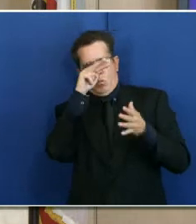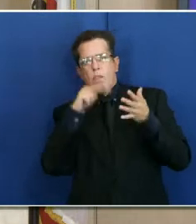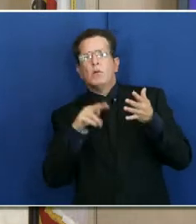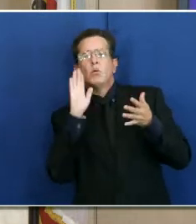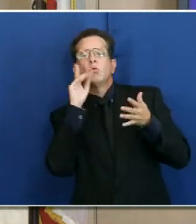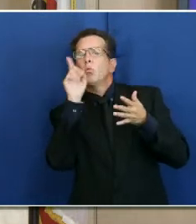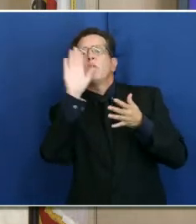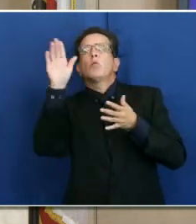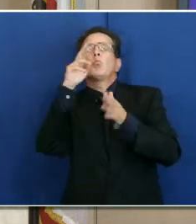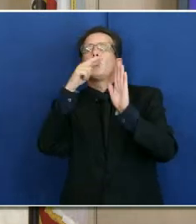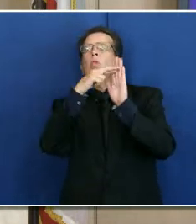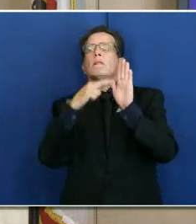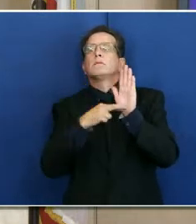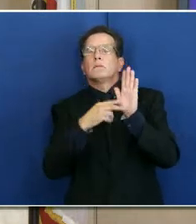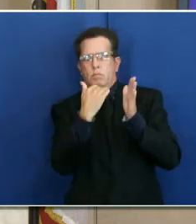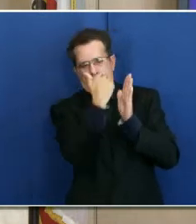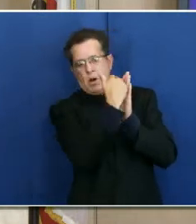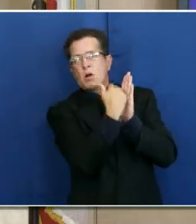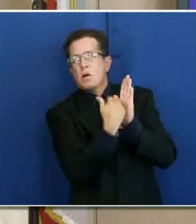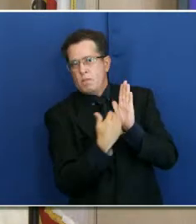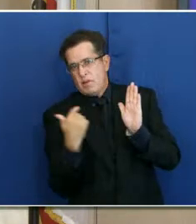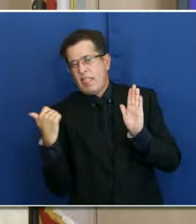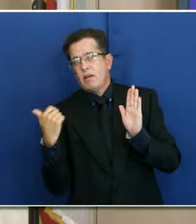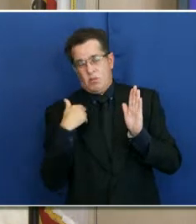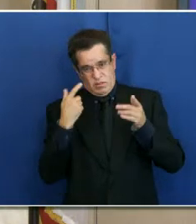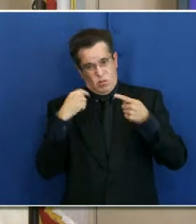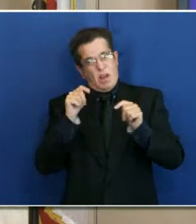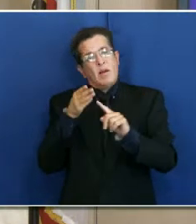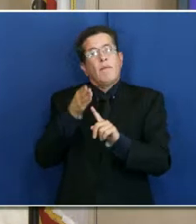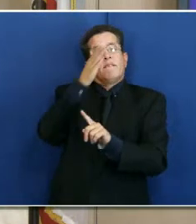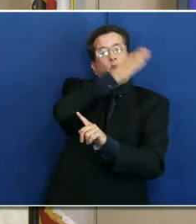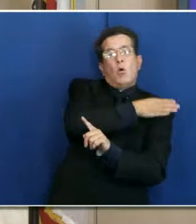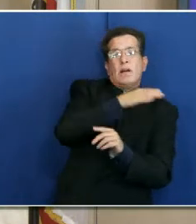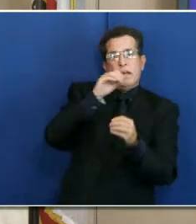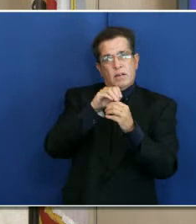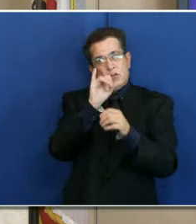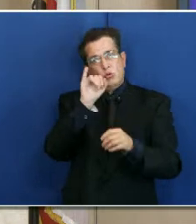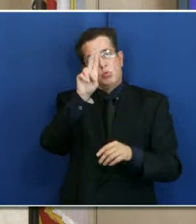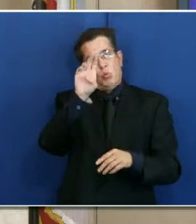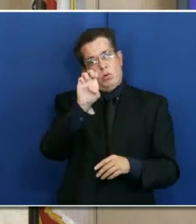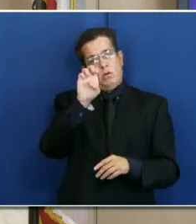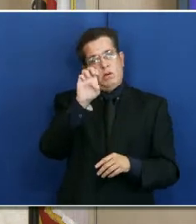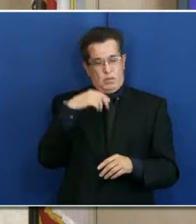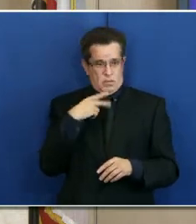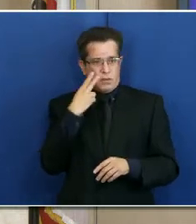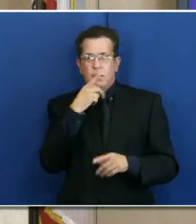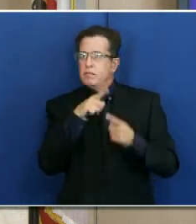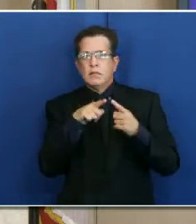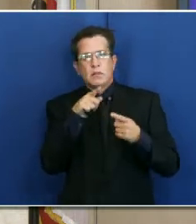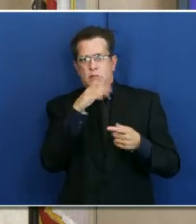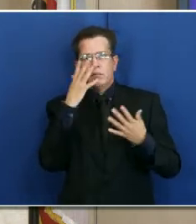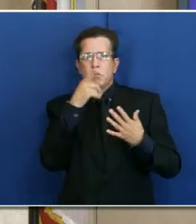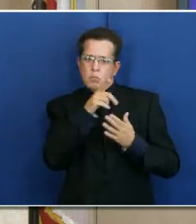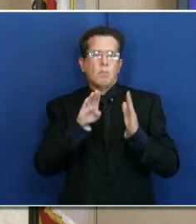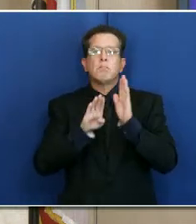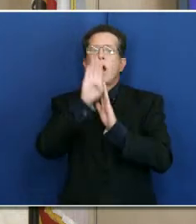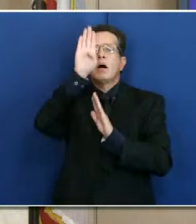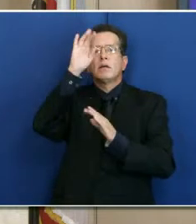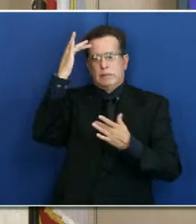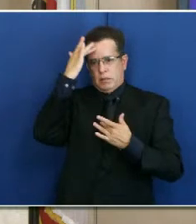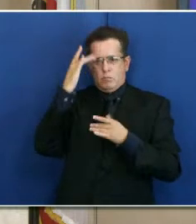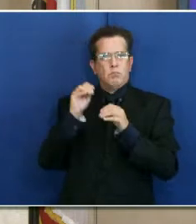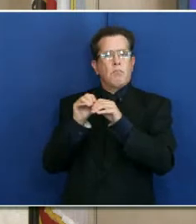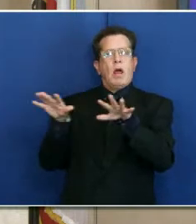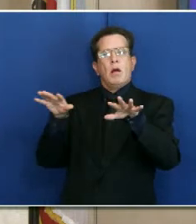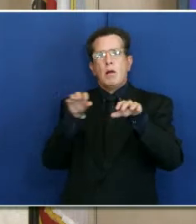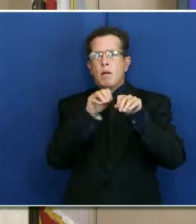We previously tried to reopen businesses in June, but we unfortunately saw a rise in cases that eventually led